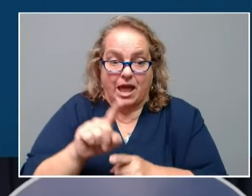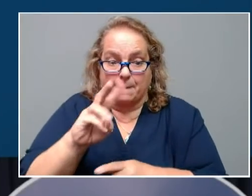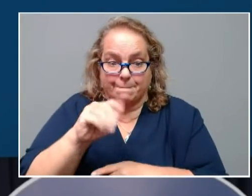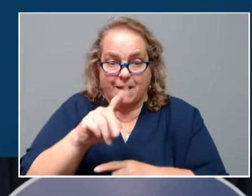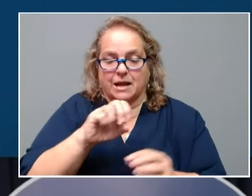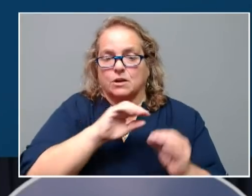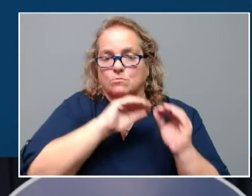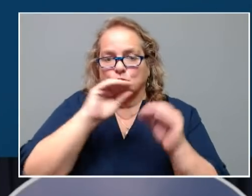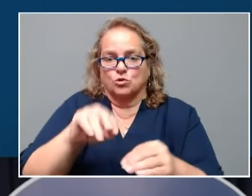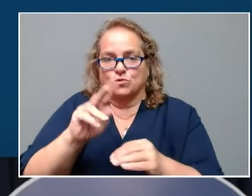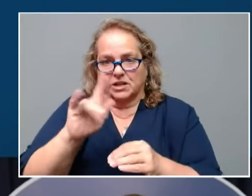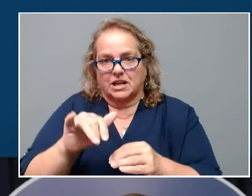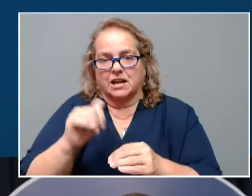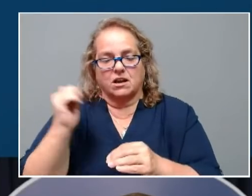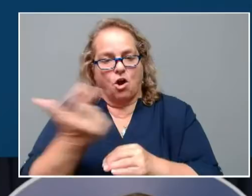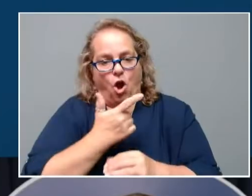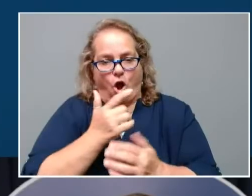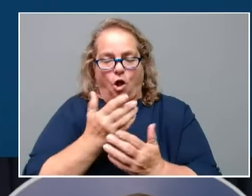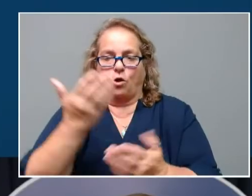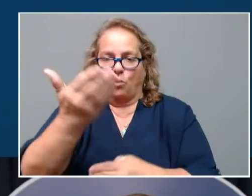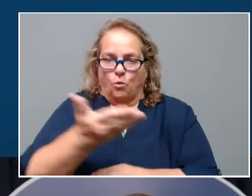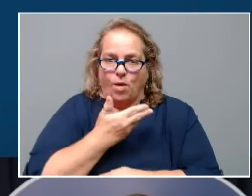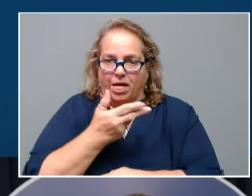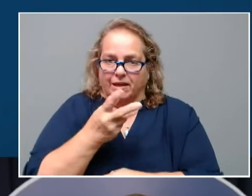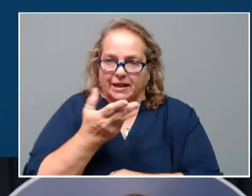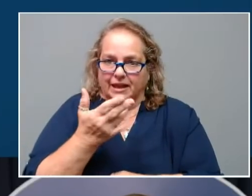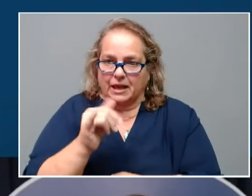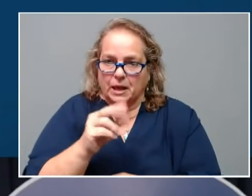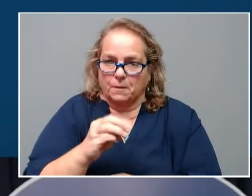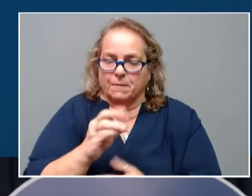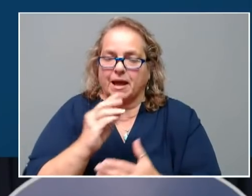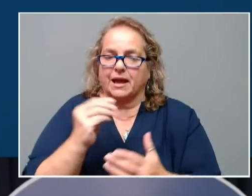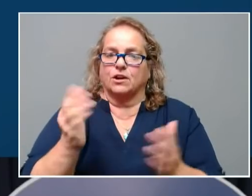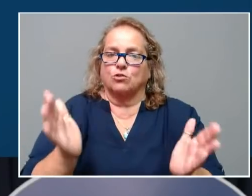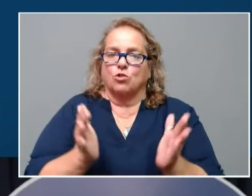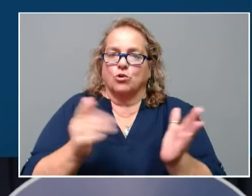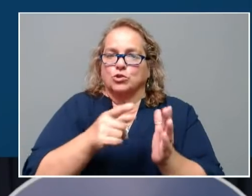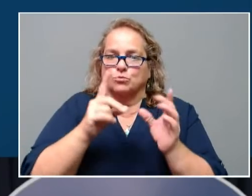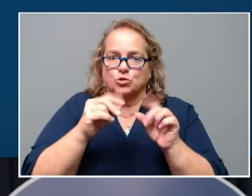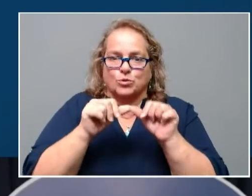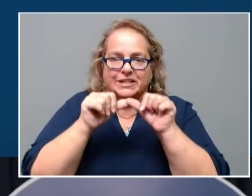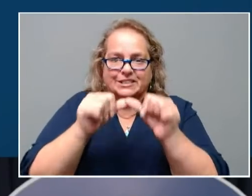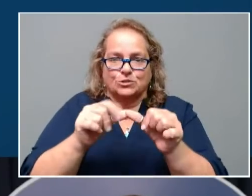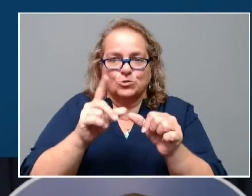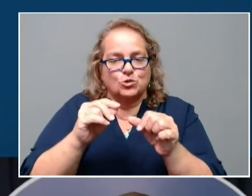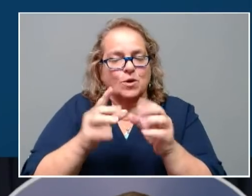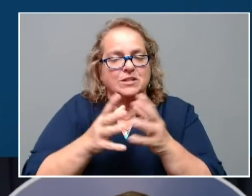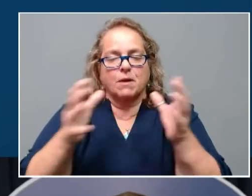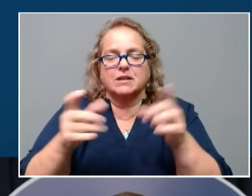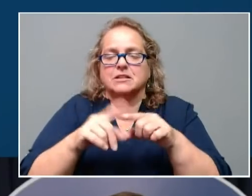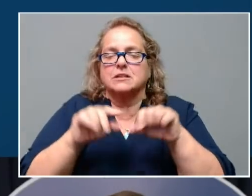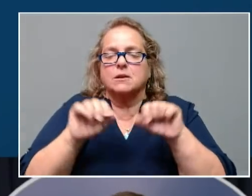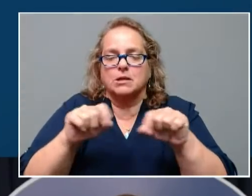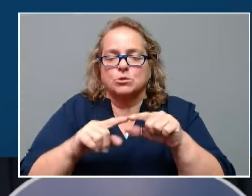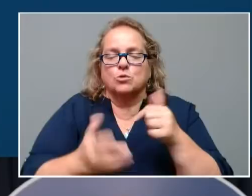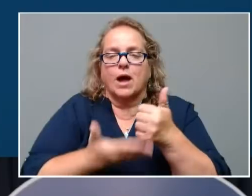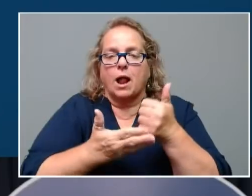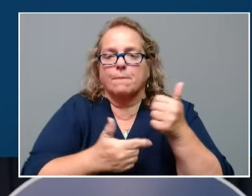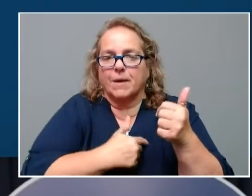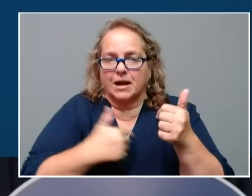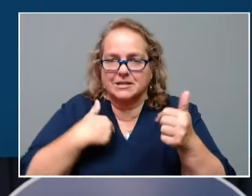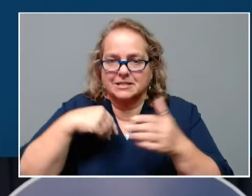everybody welcome him and encourage him to do as much as possible to help us in this